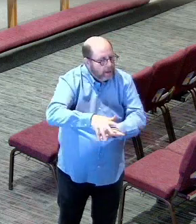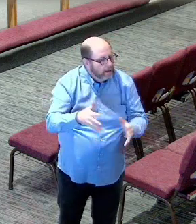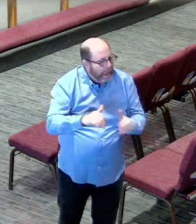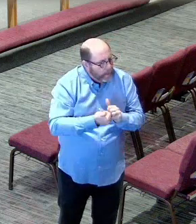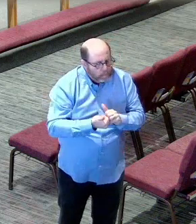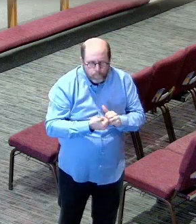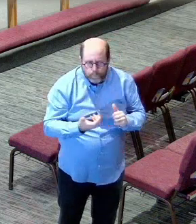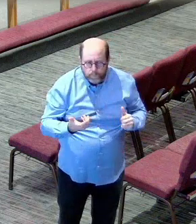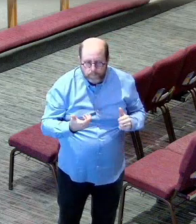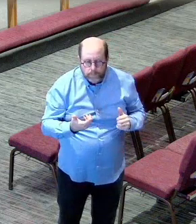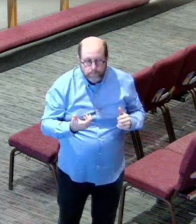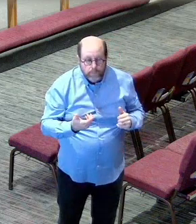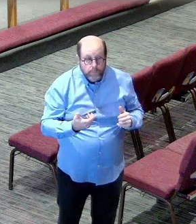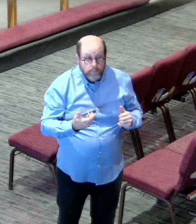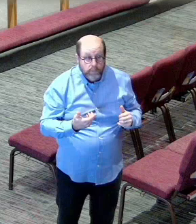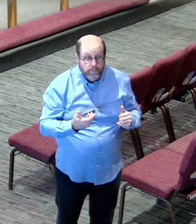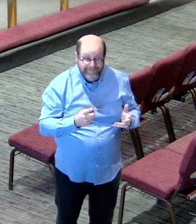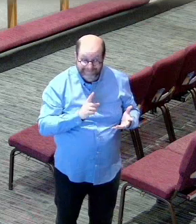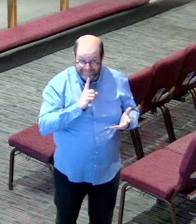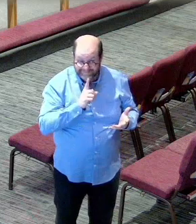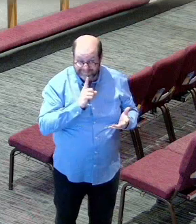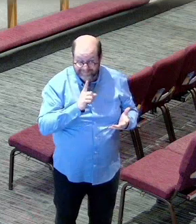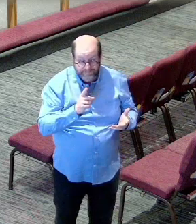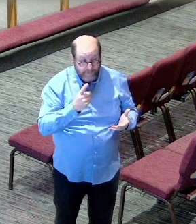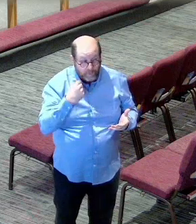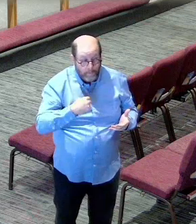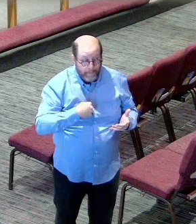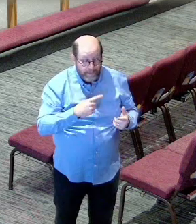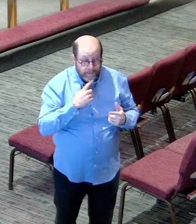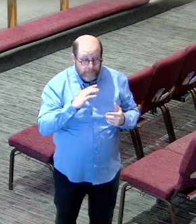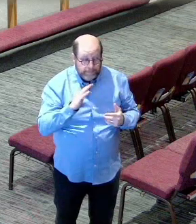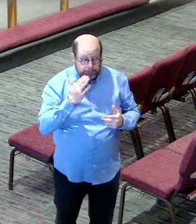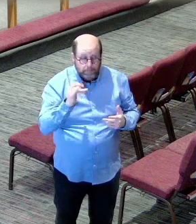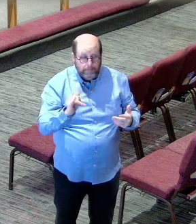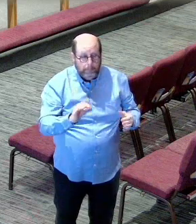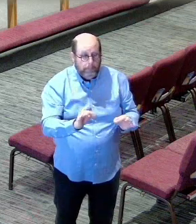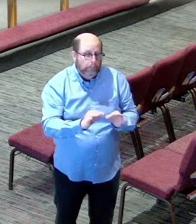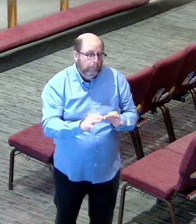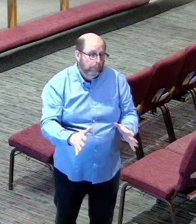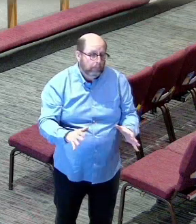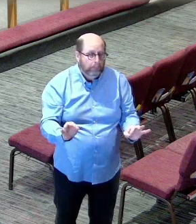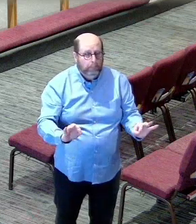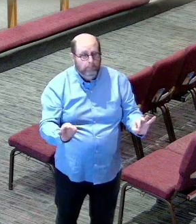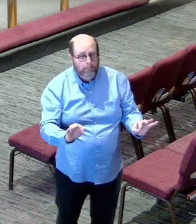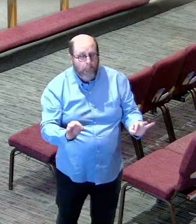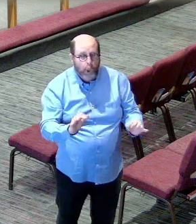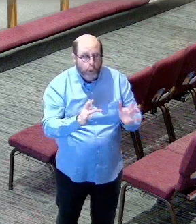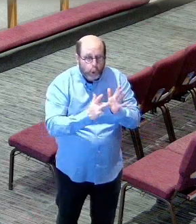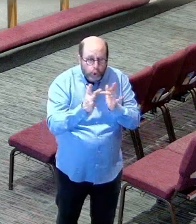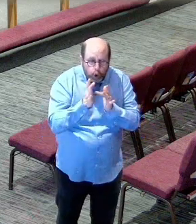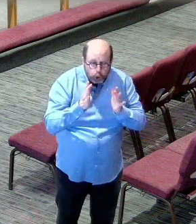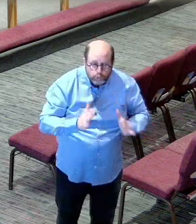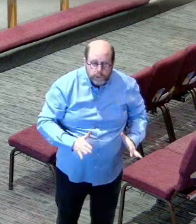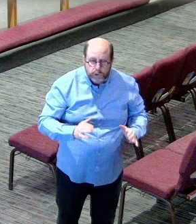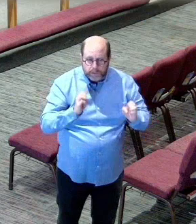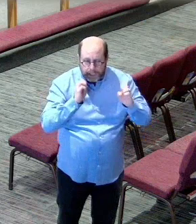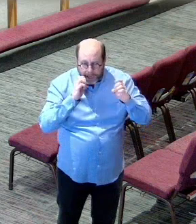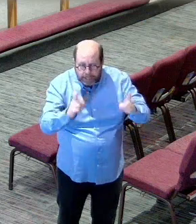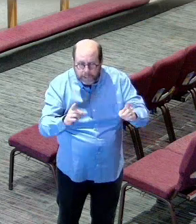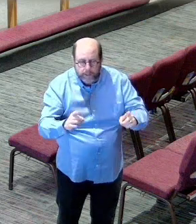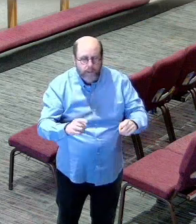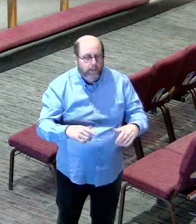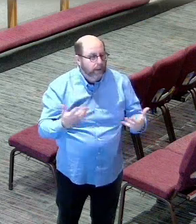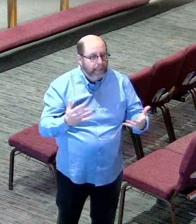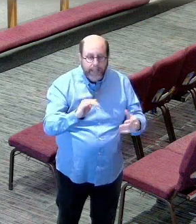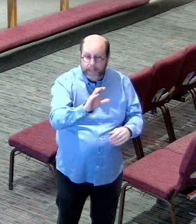overestimation to downplay the importance of Christian education, catechism instruction,